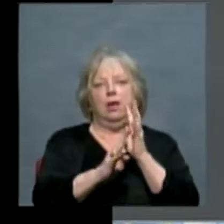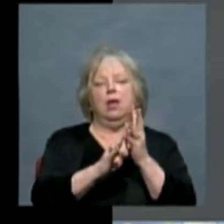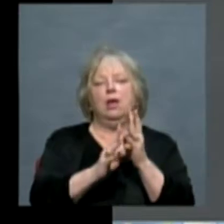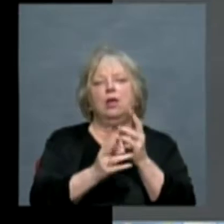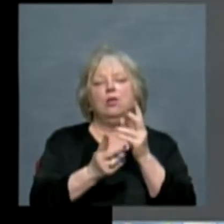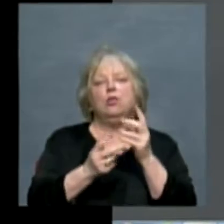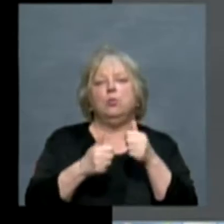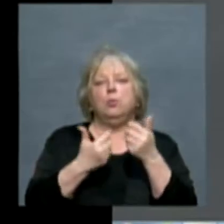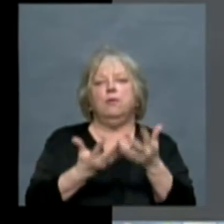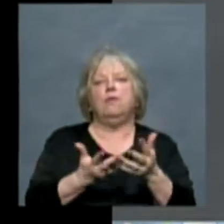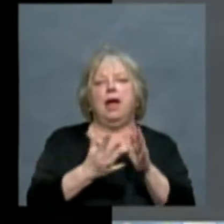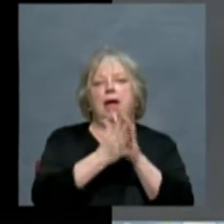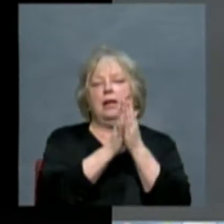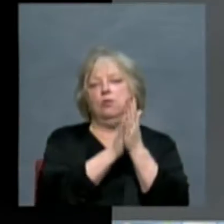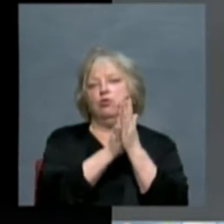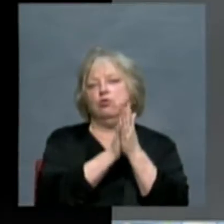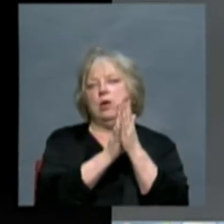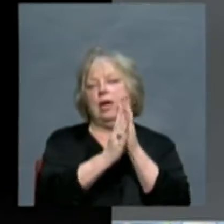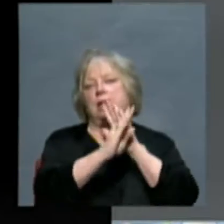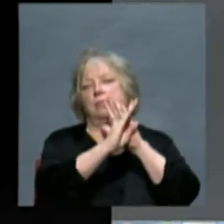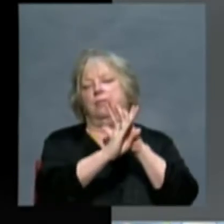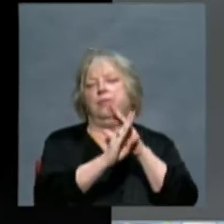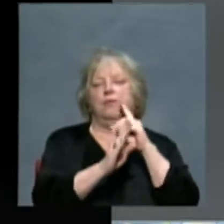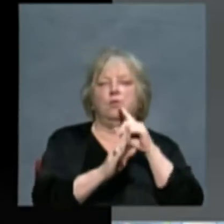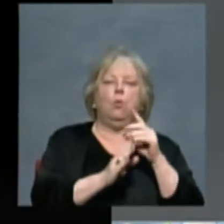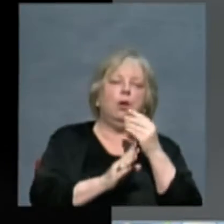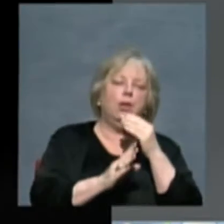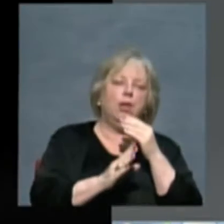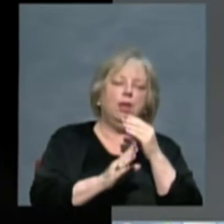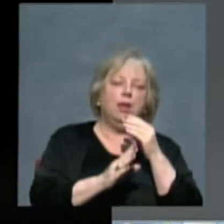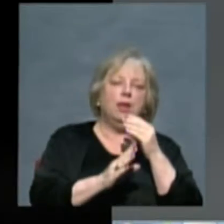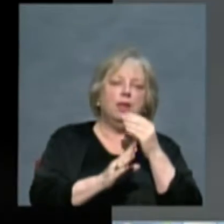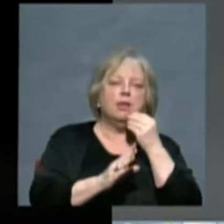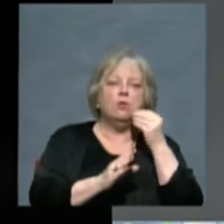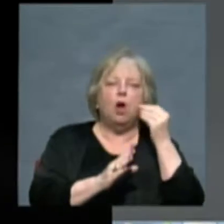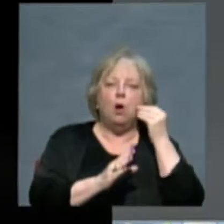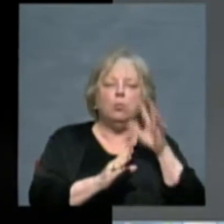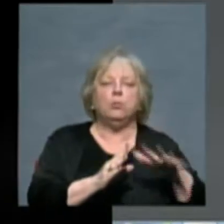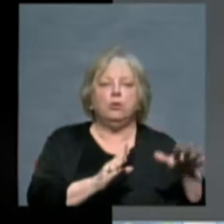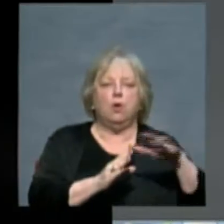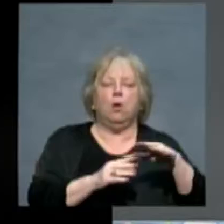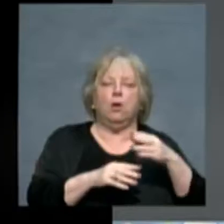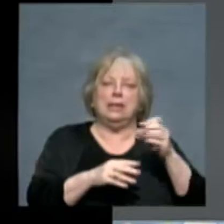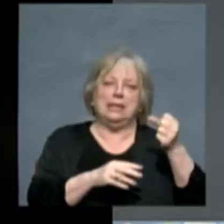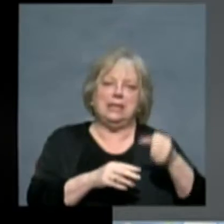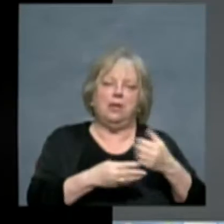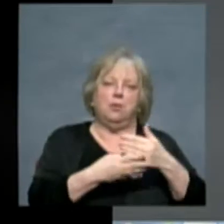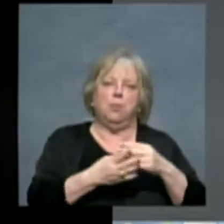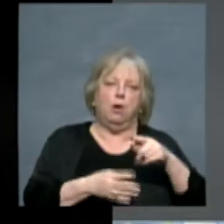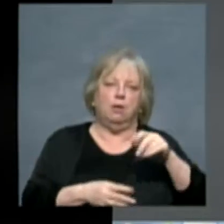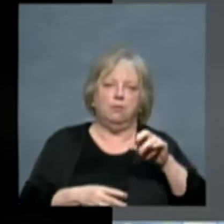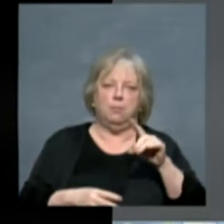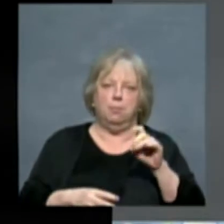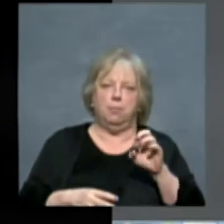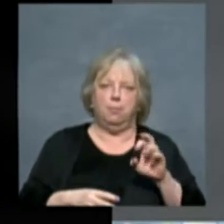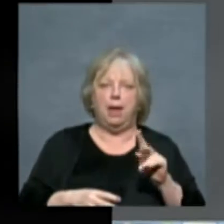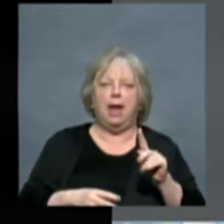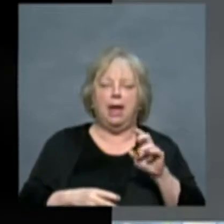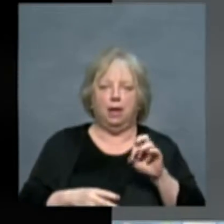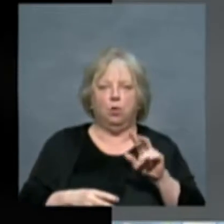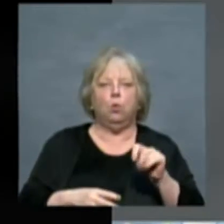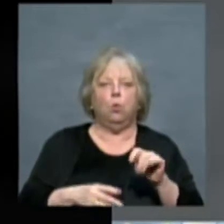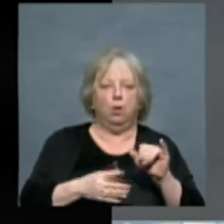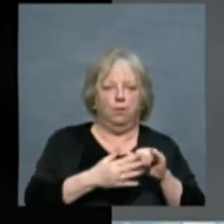the residences located at the southern end of Paddock Court, as agreed to by the applicant and the owners of